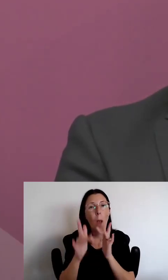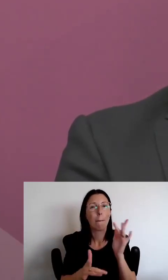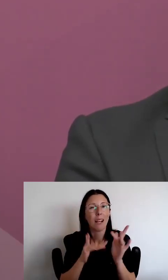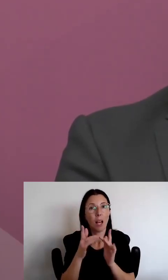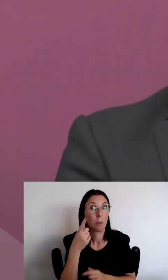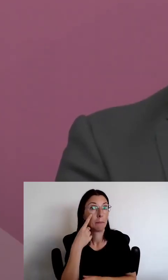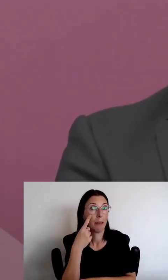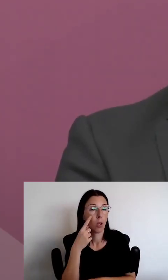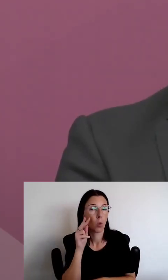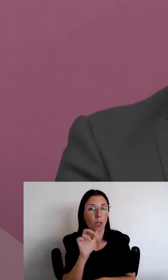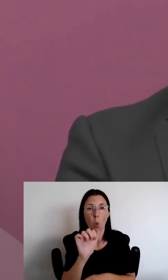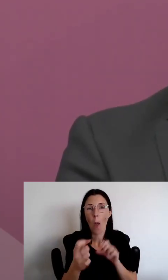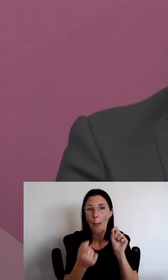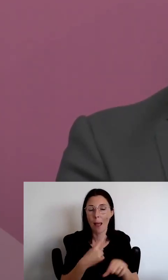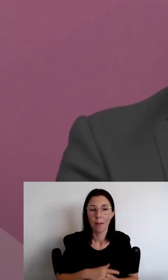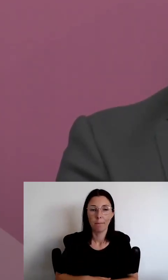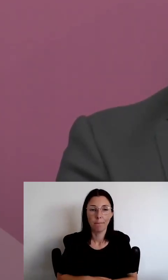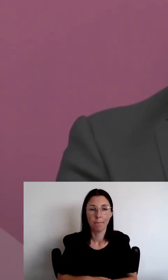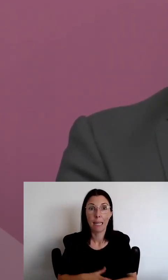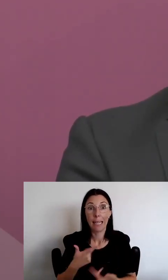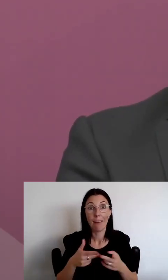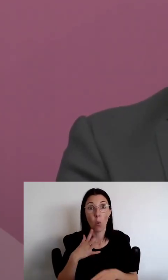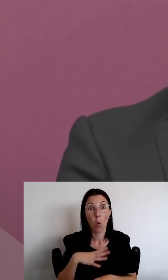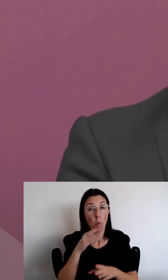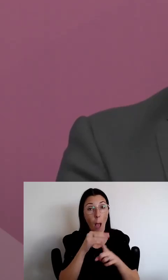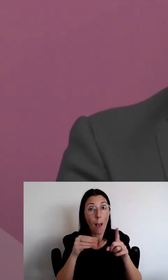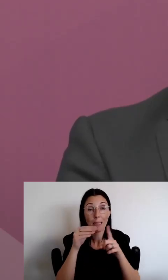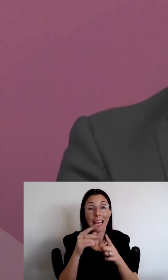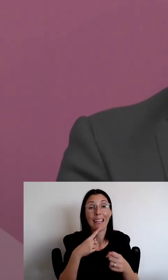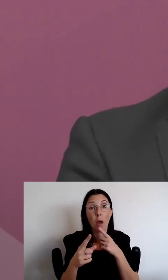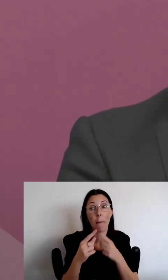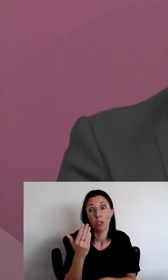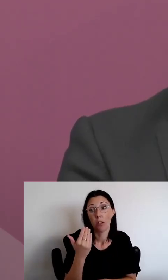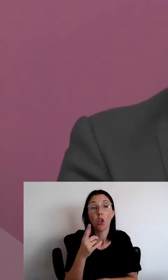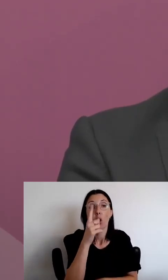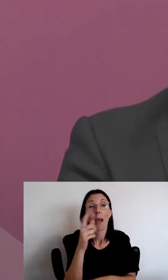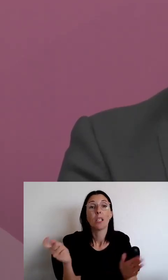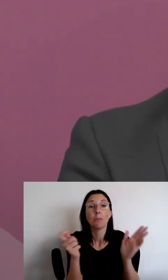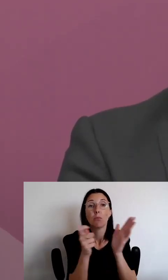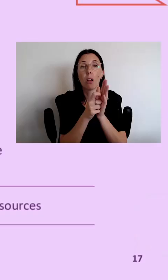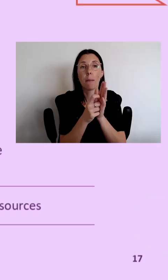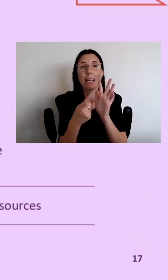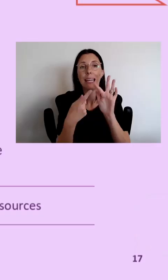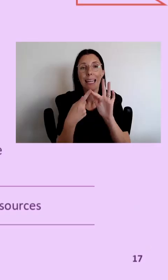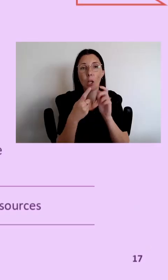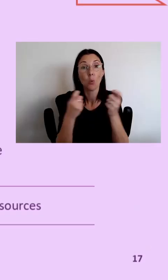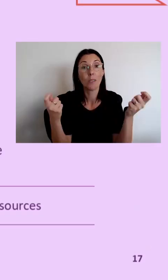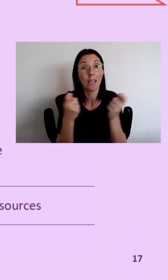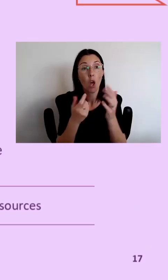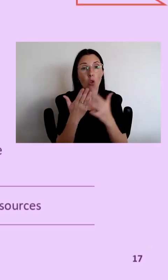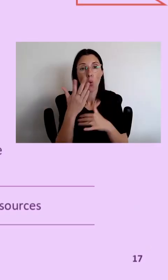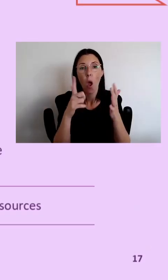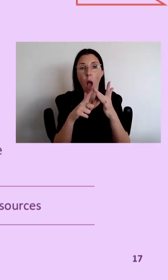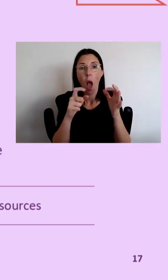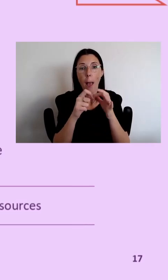To stay updated on the latest publications and informations from IBAC, you can subscribe to our e-newsletter through the IBAC